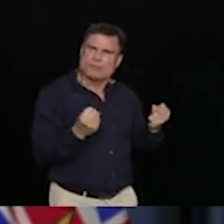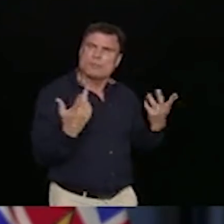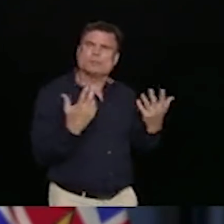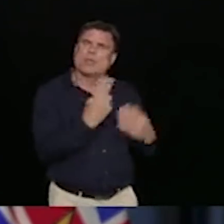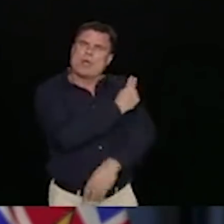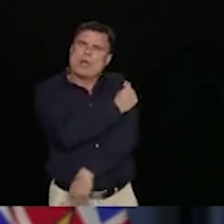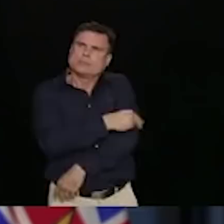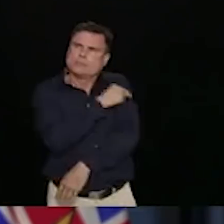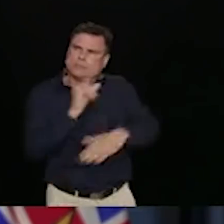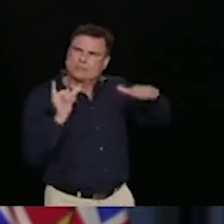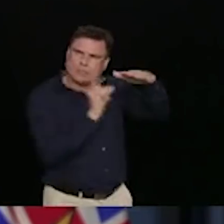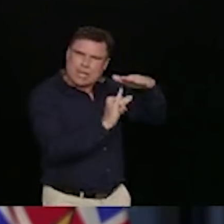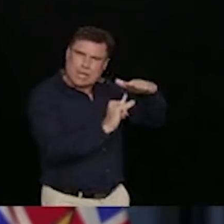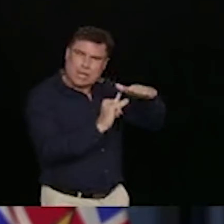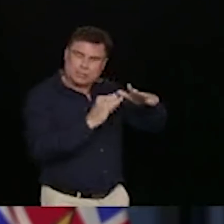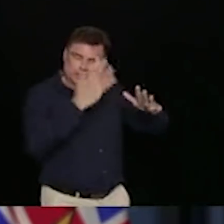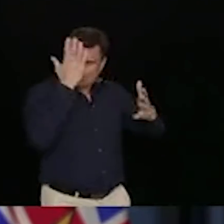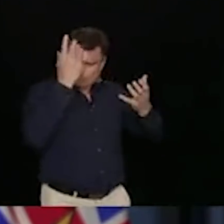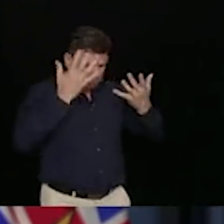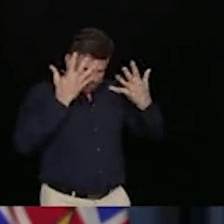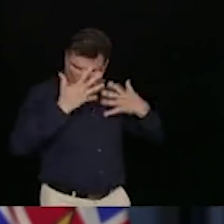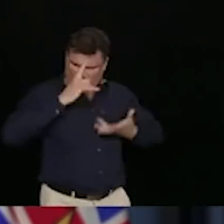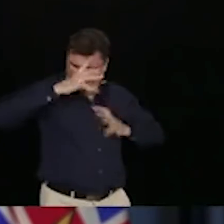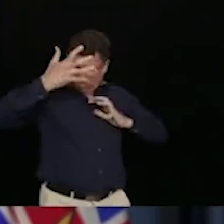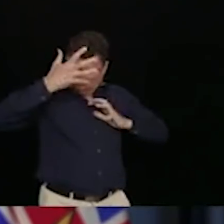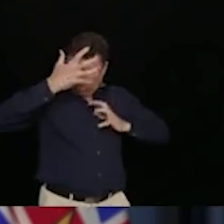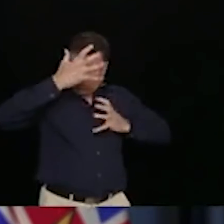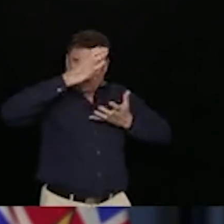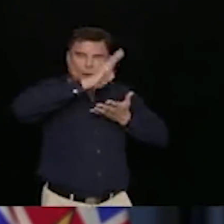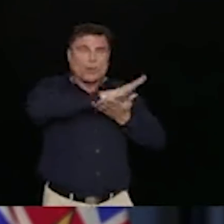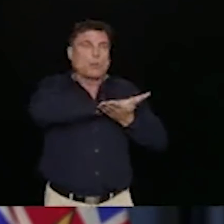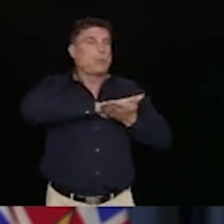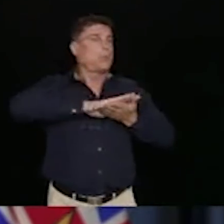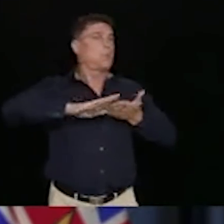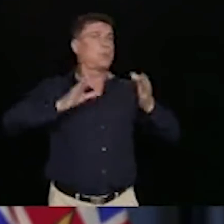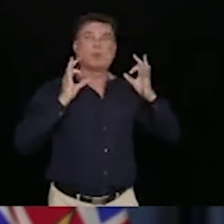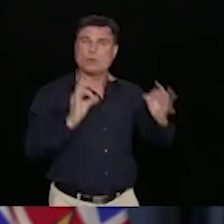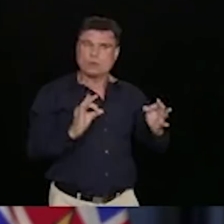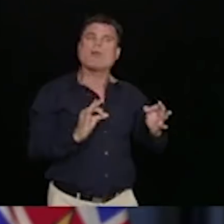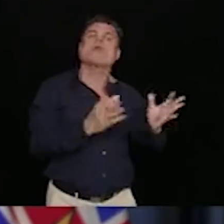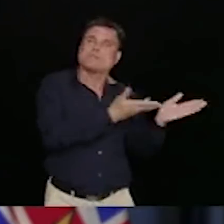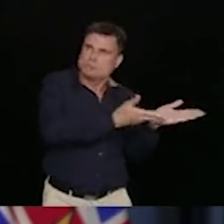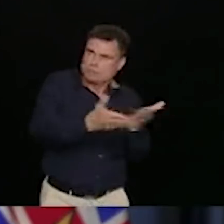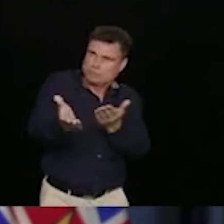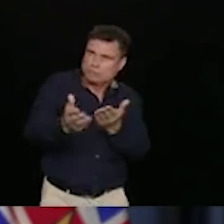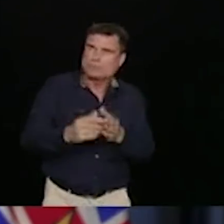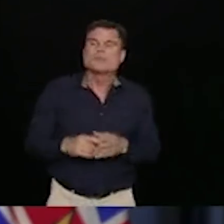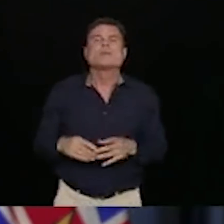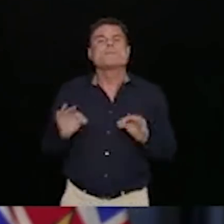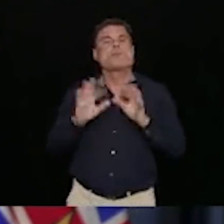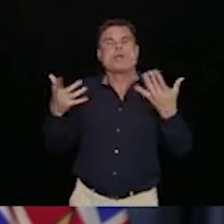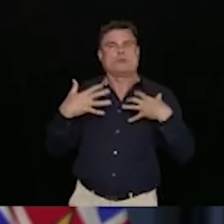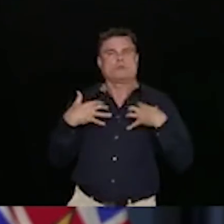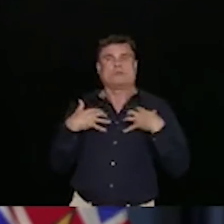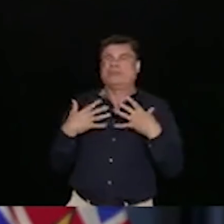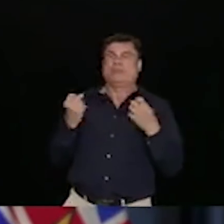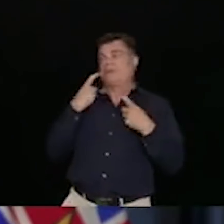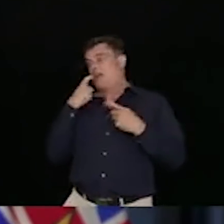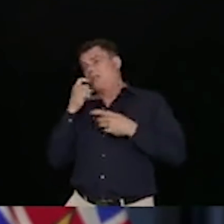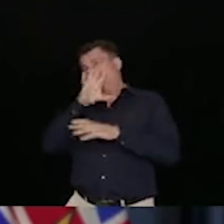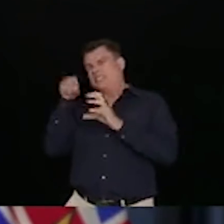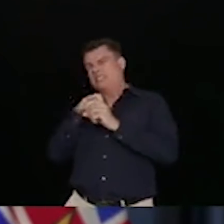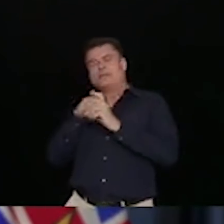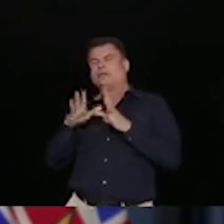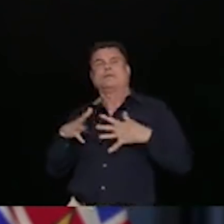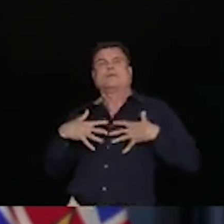where treatment is an option. And then, of course, redoubling our efforts to make more recovery beds available, decriminalizing, and, of course,